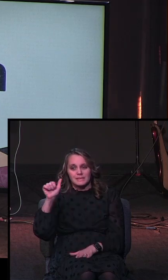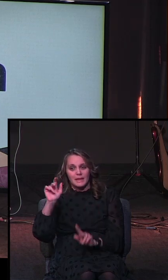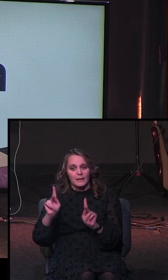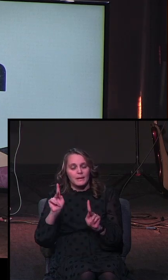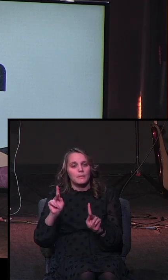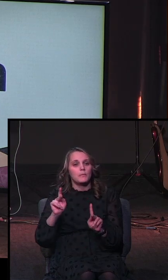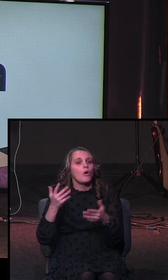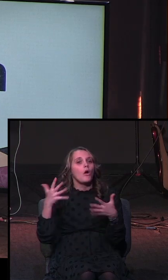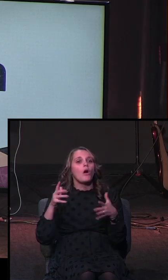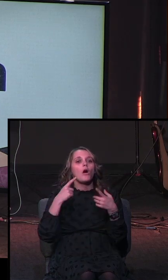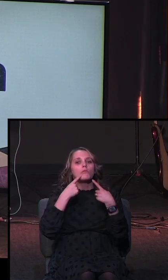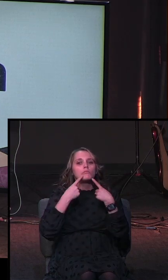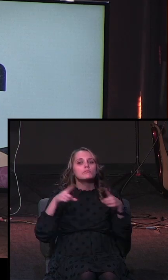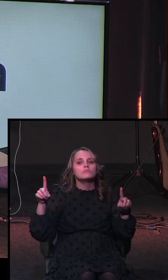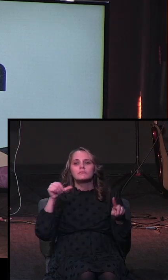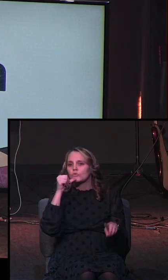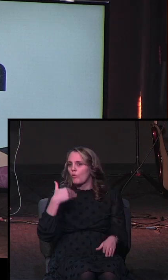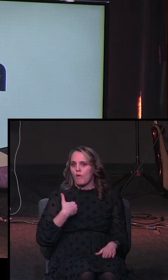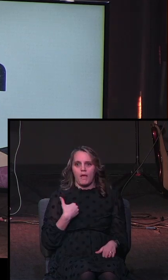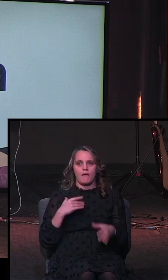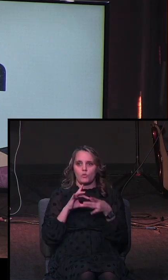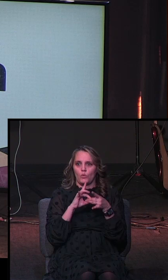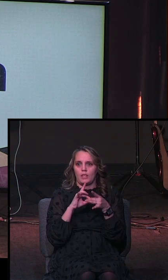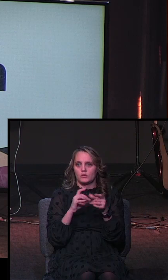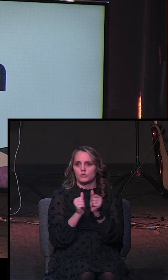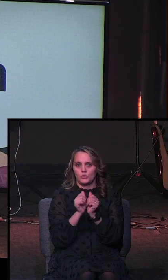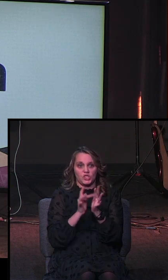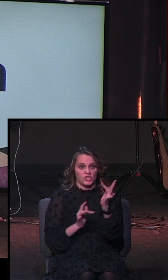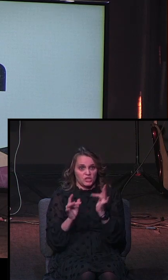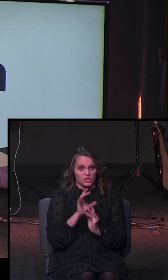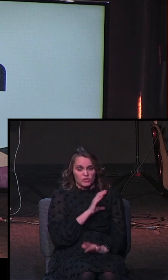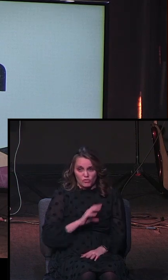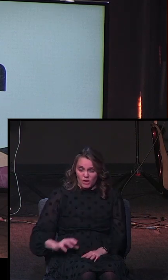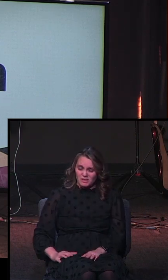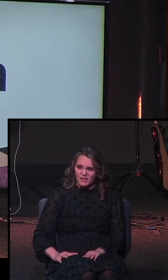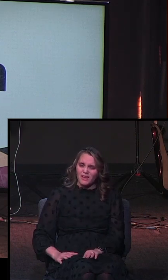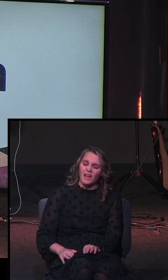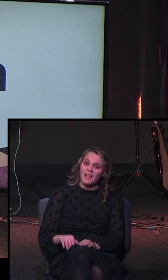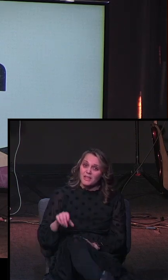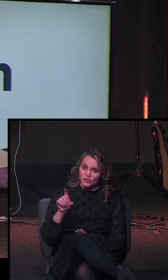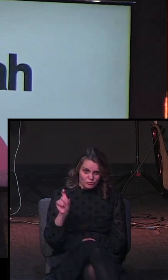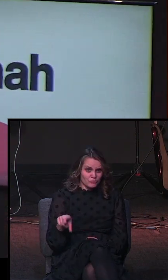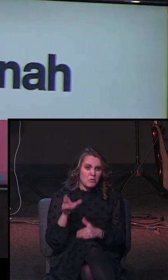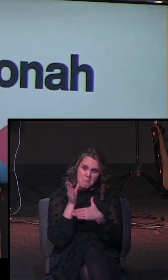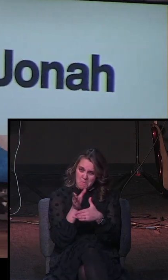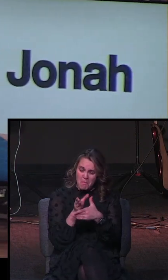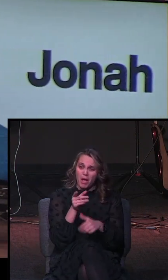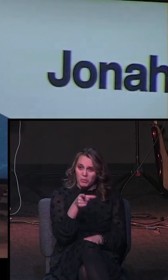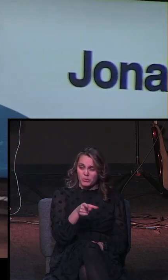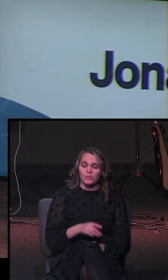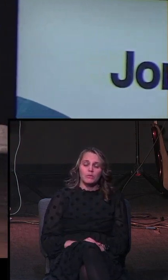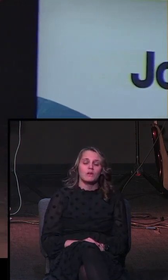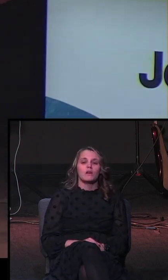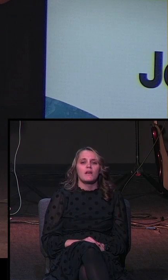Christ in our city right now. Why should it bother you that 53,410 people right